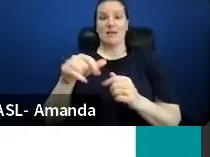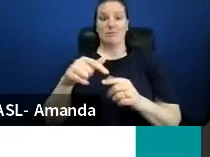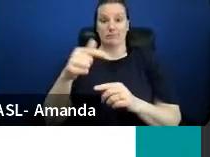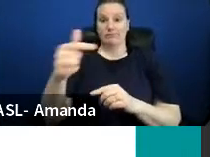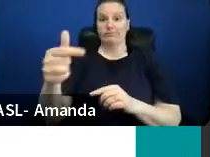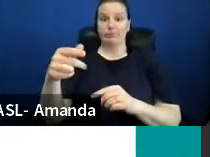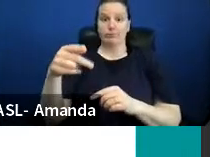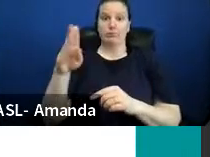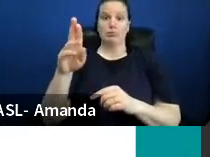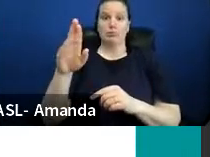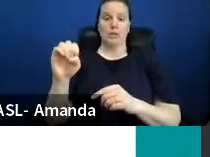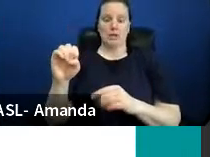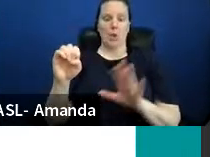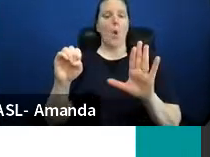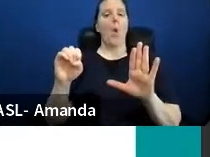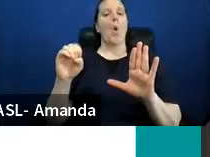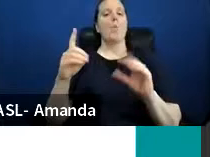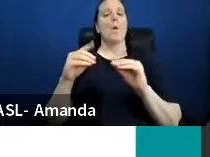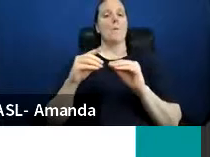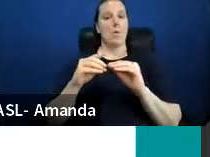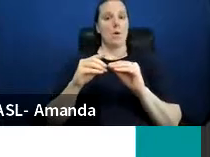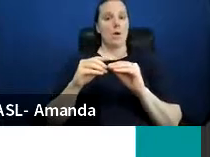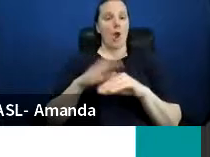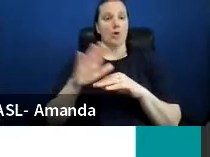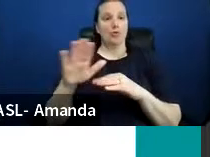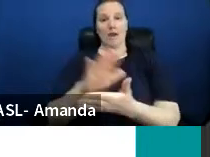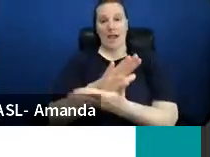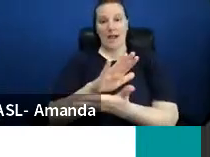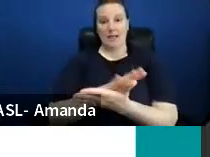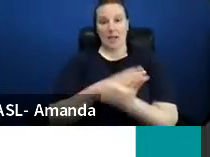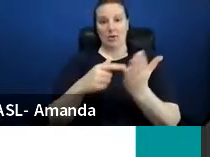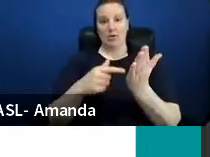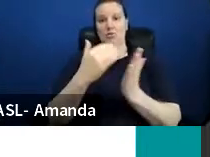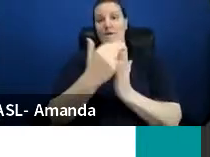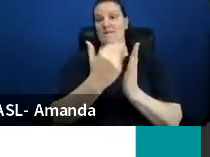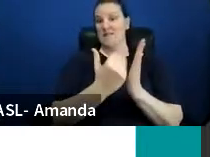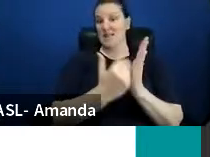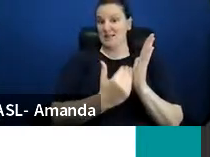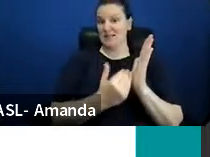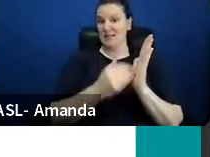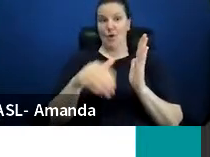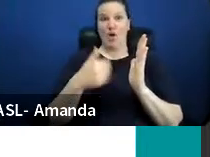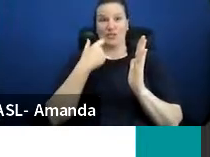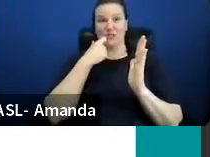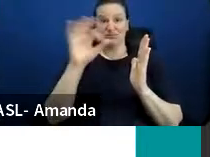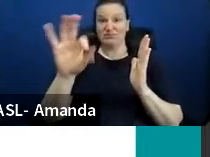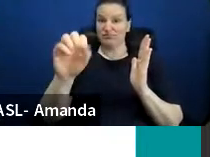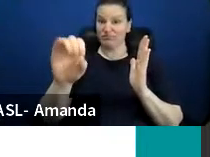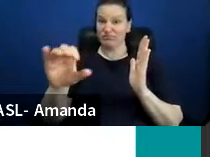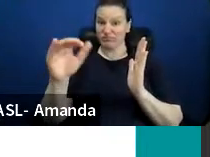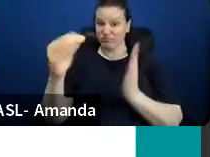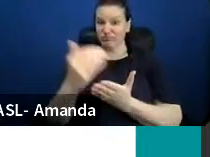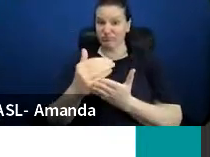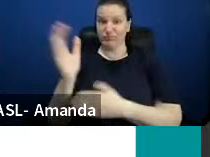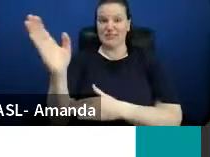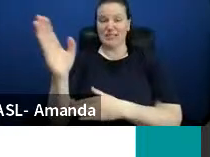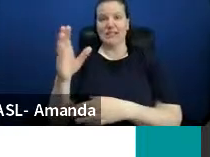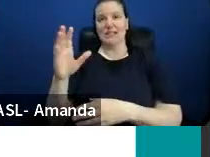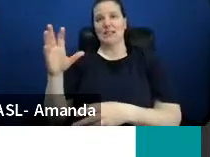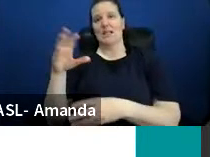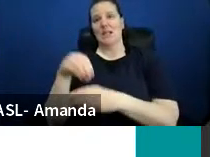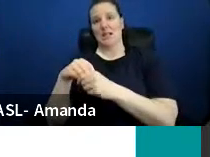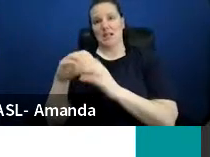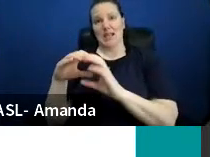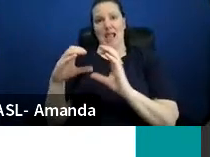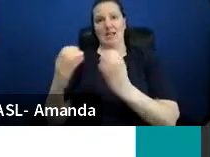it back to Bree. Oh, and I'm sorry, one more thing. On your handouts, you have a list of all of these ones I just presented, as well as the ones in this category